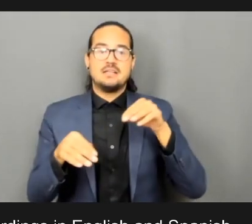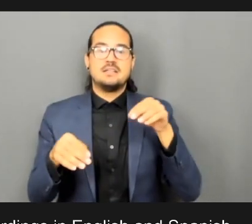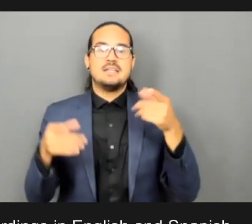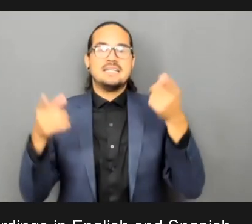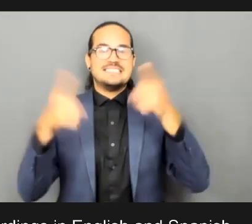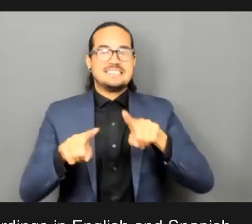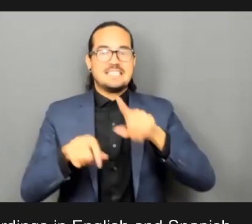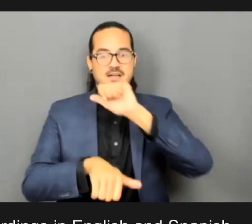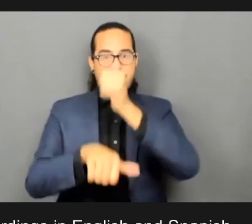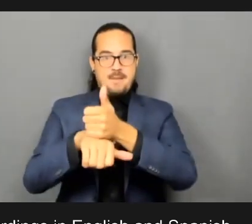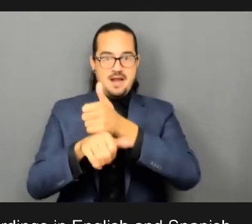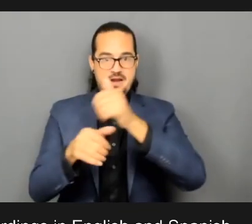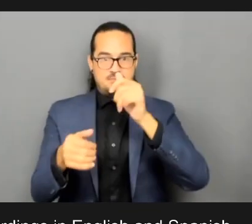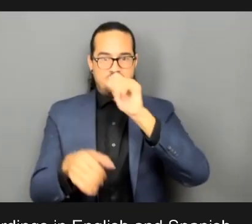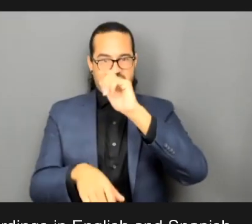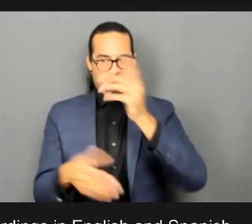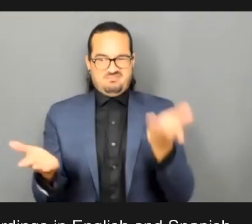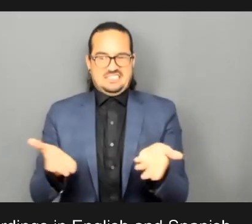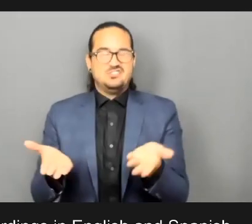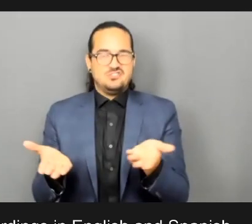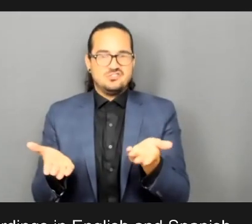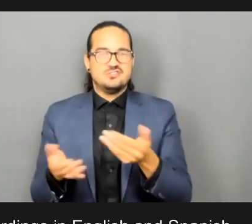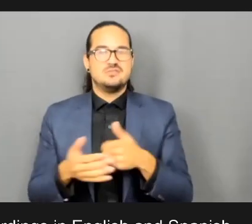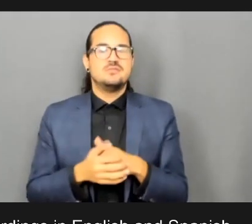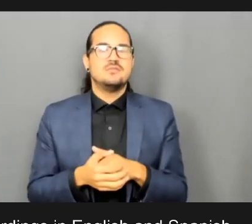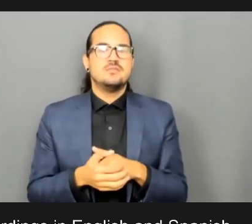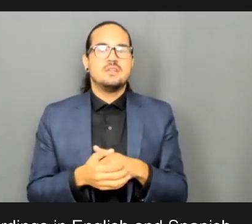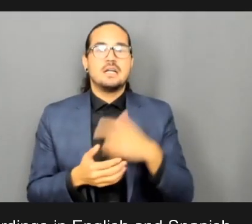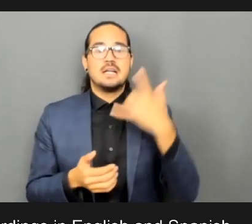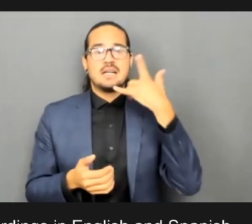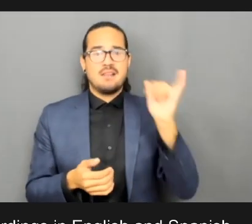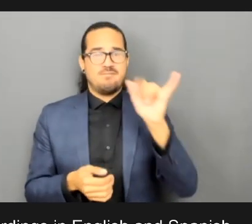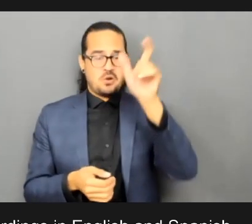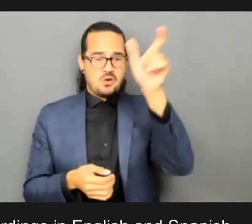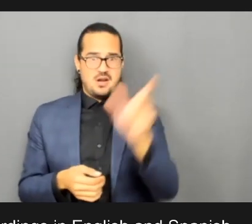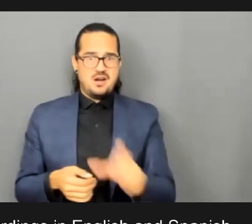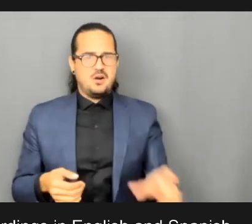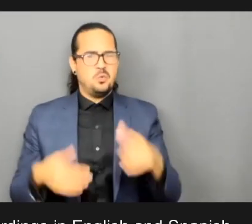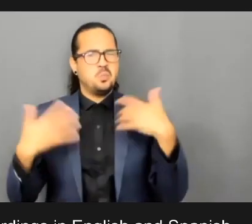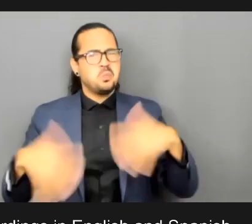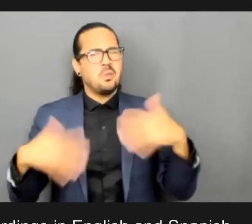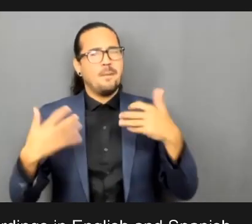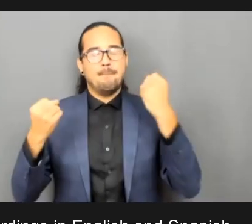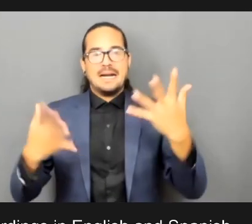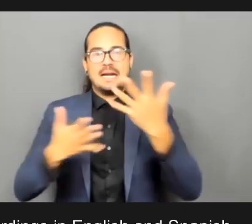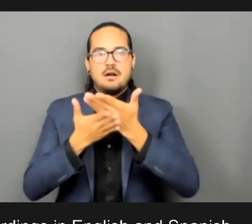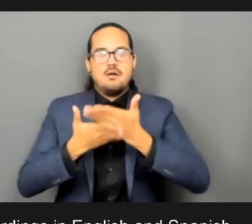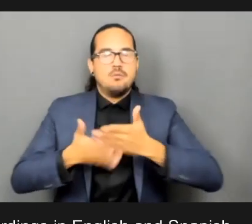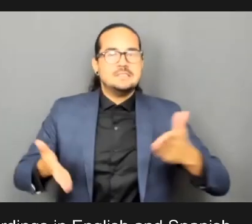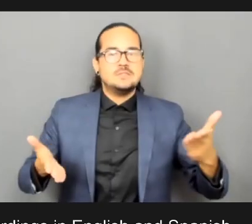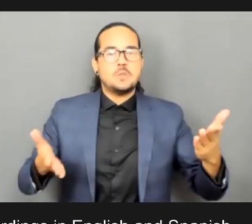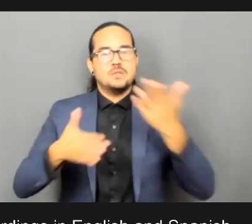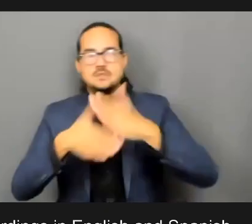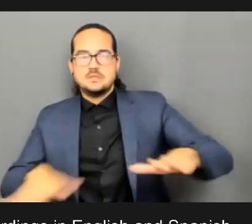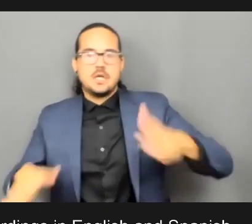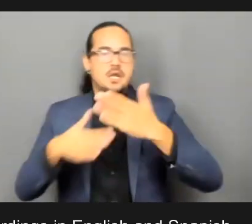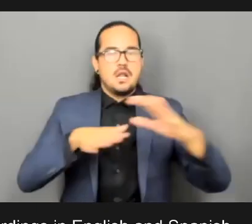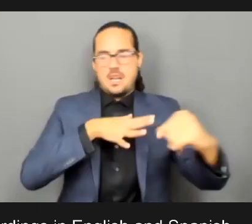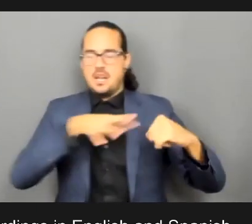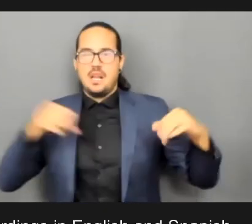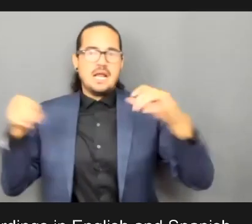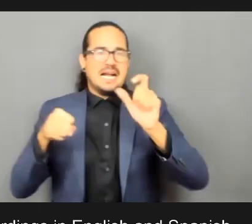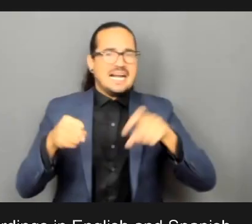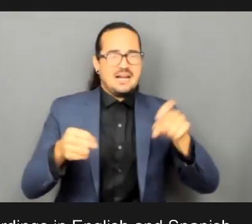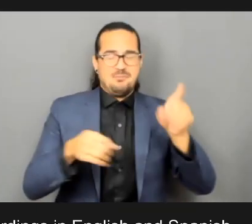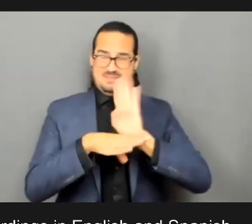going on in California. However, we're confident we have the resources we need to button this fire up. Things are looking really good,